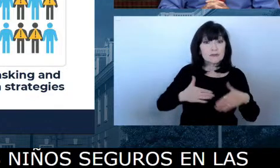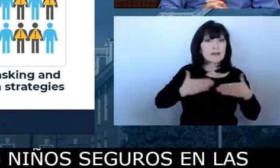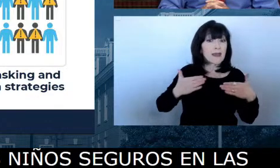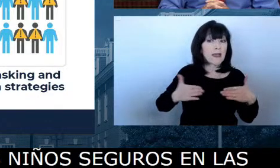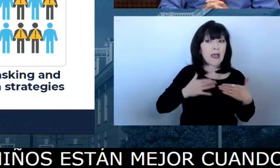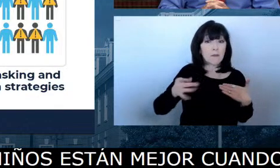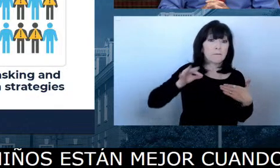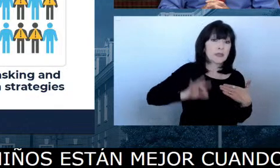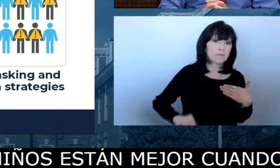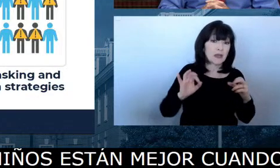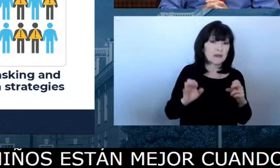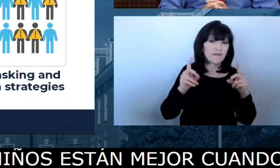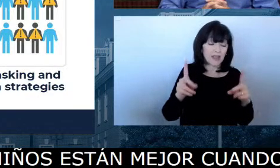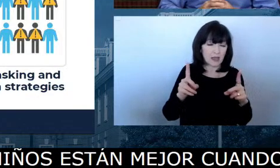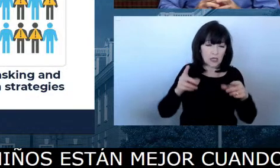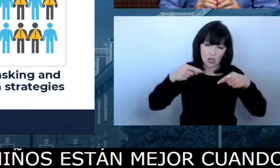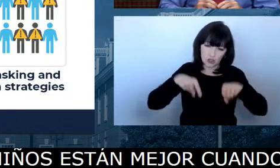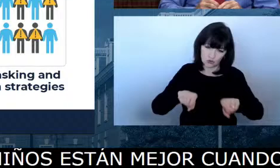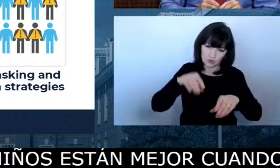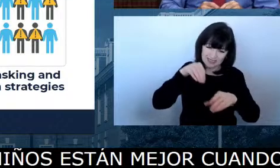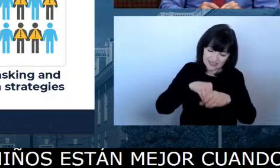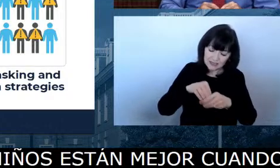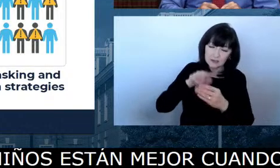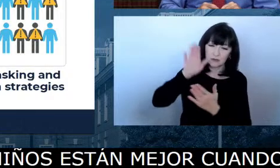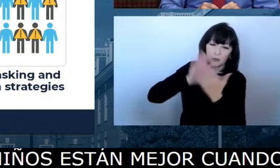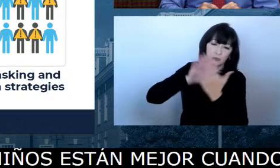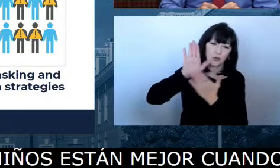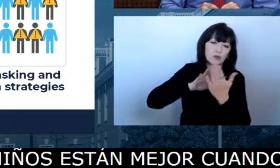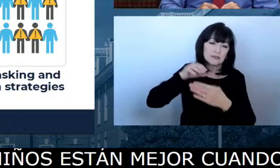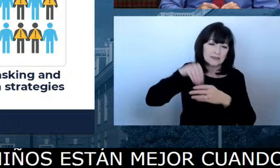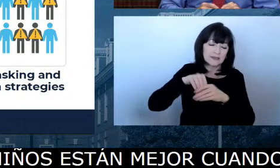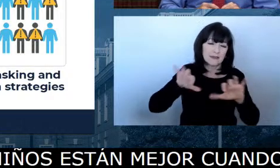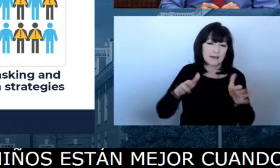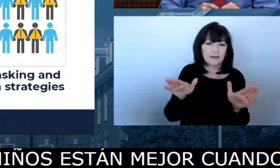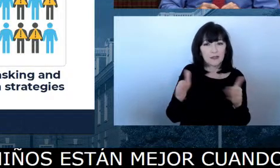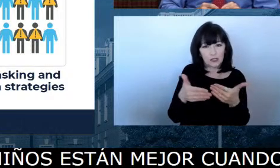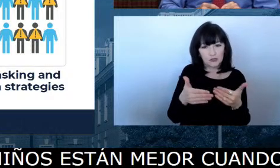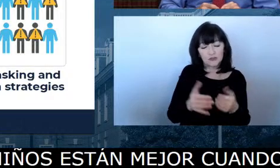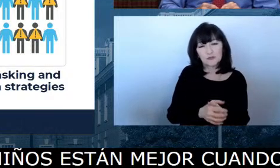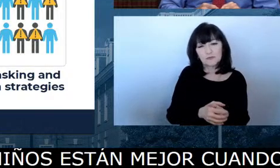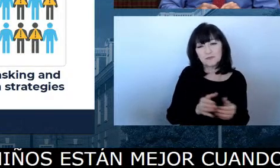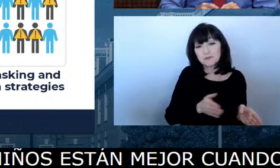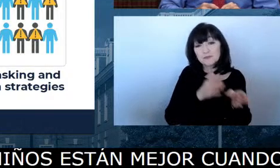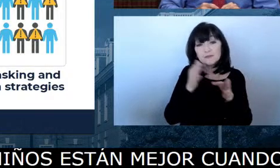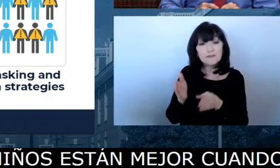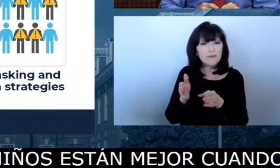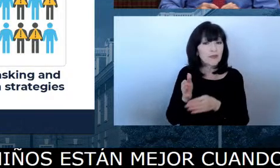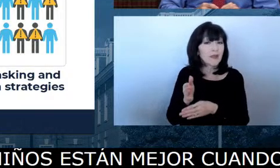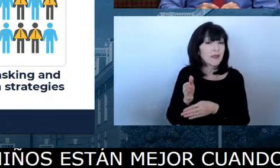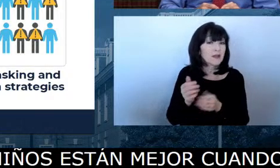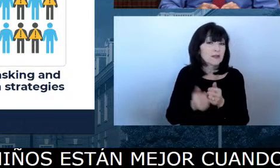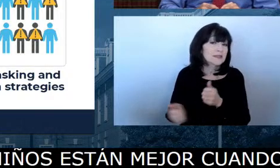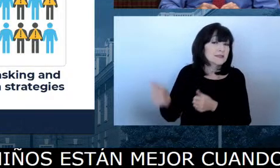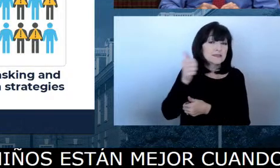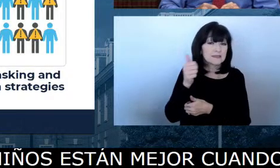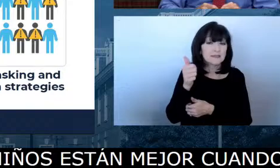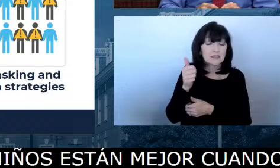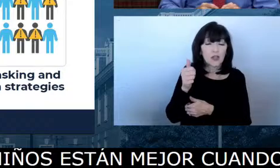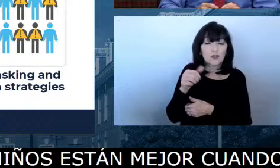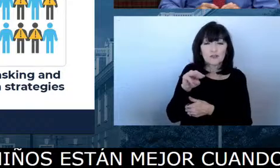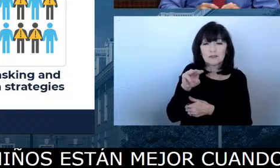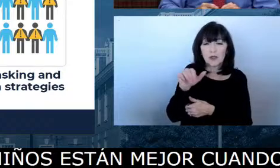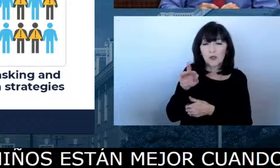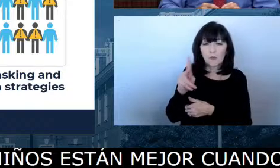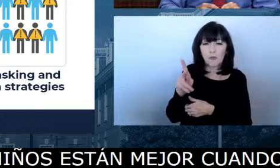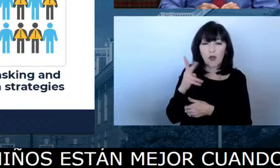as Secretary of Education, working with his former colleagues superintendent colleagues to do just that,